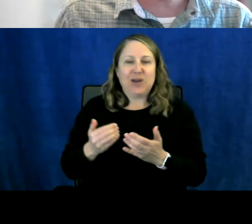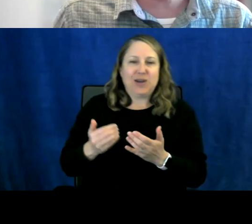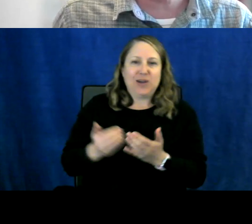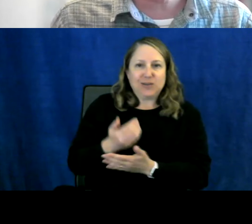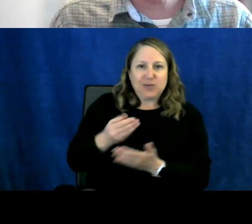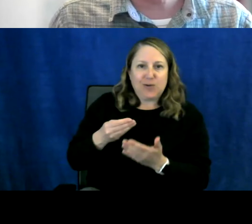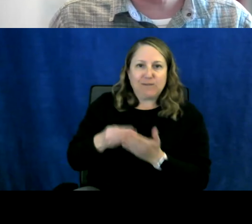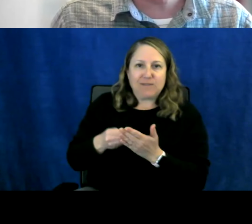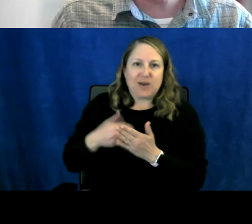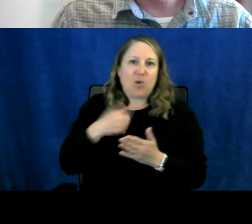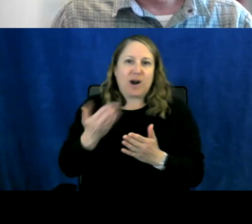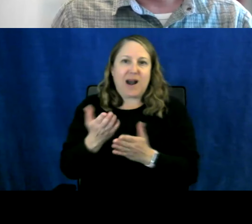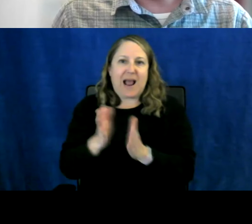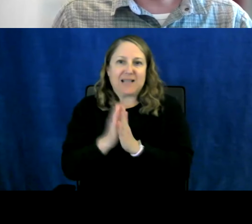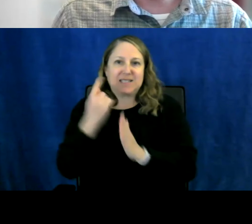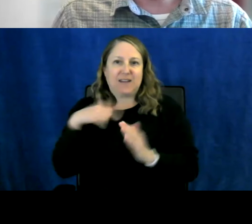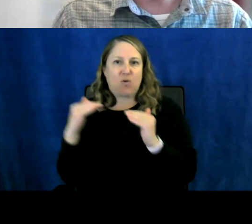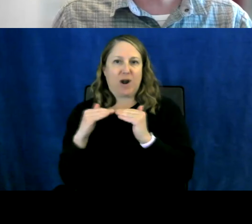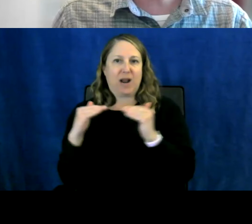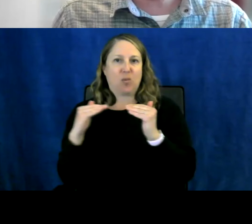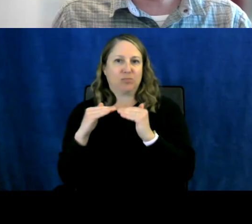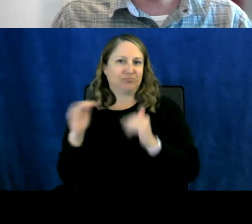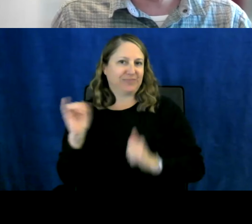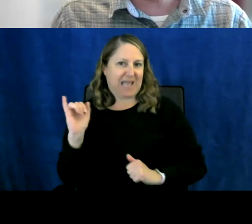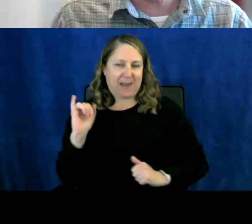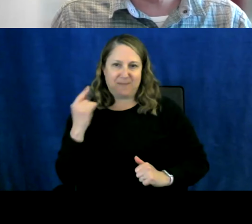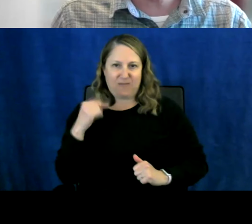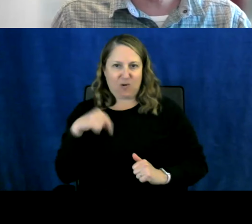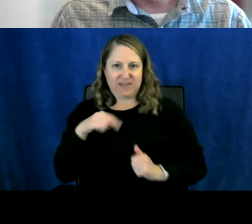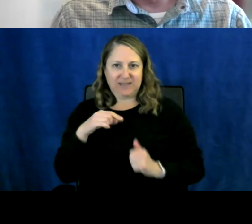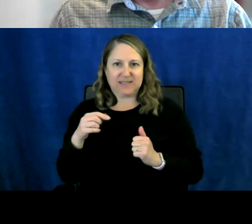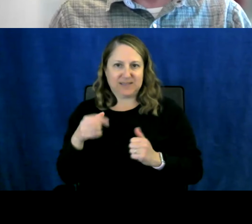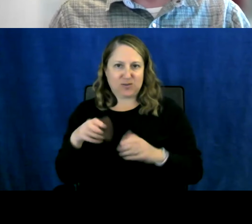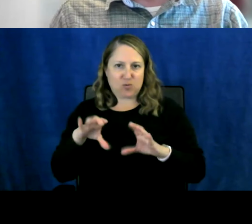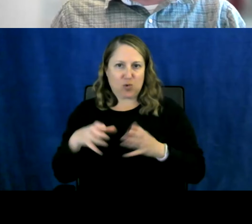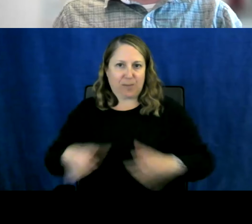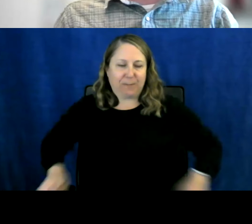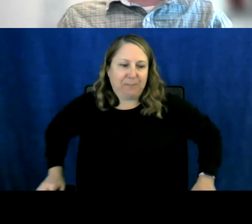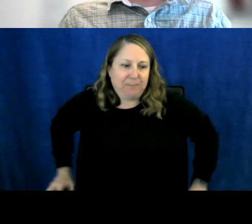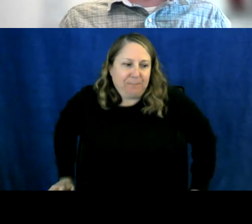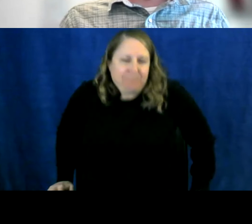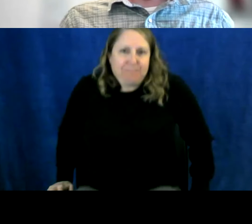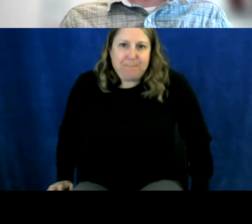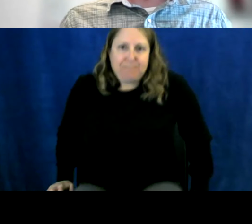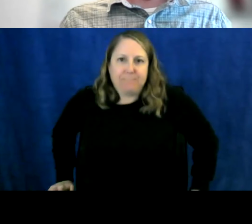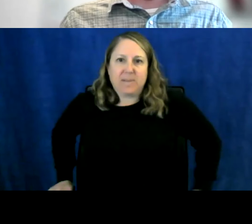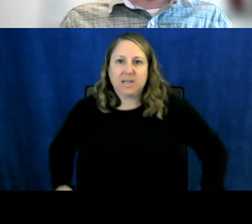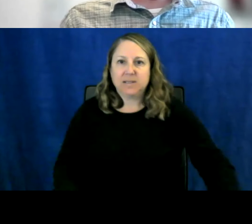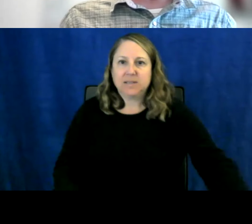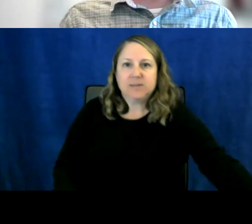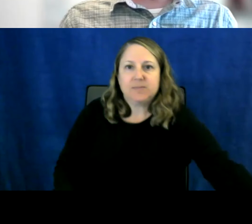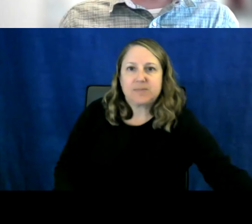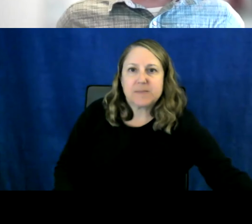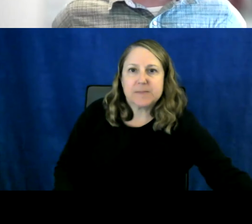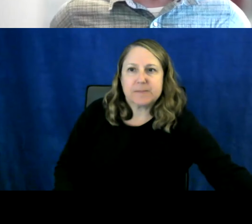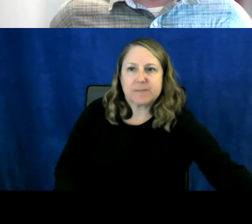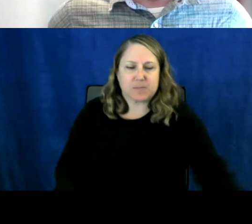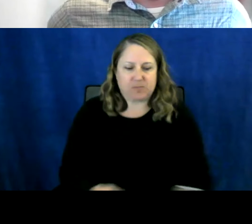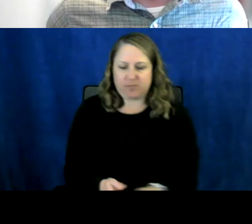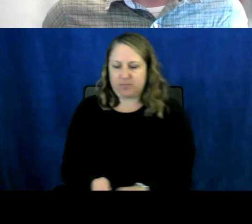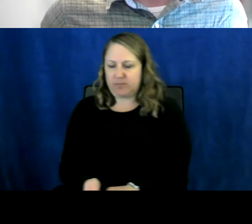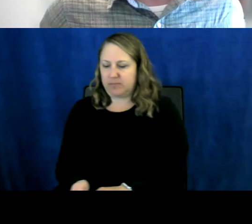We're asking for equitable treatment for this population. And then I'll skip down to